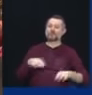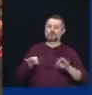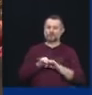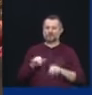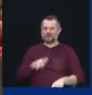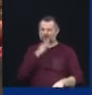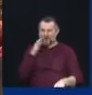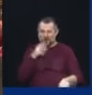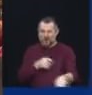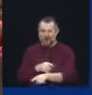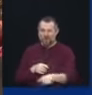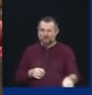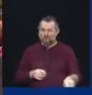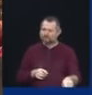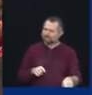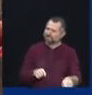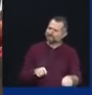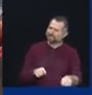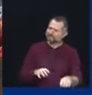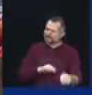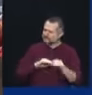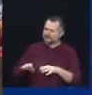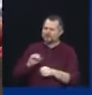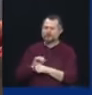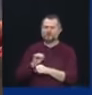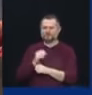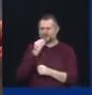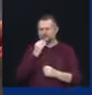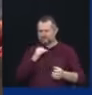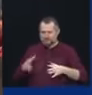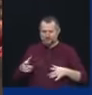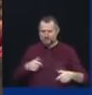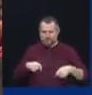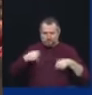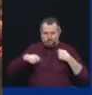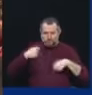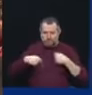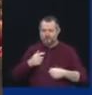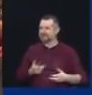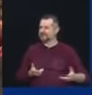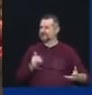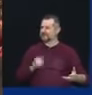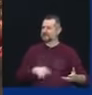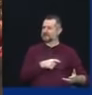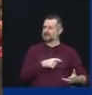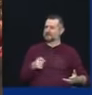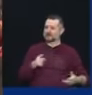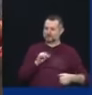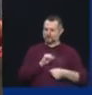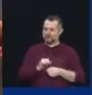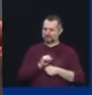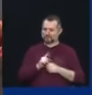food on our tables and have risked so much in working through the pandemic to keep us all fed.